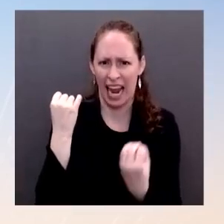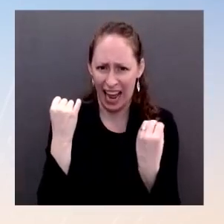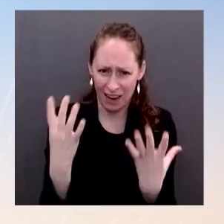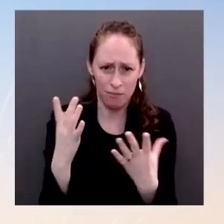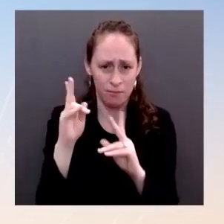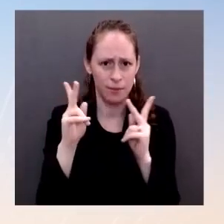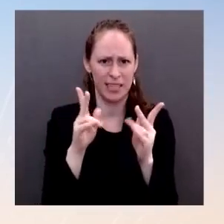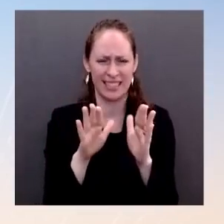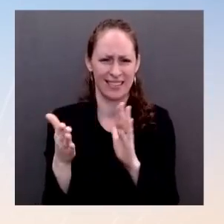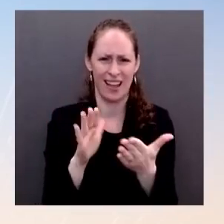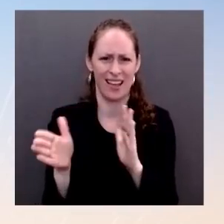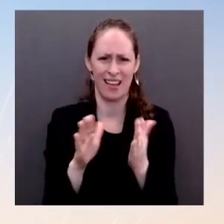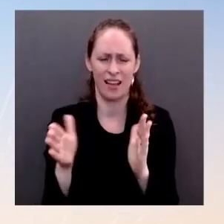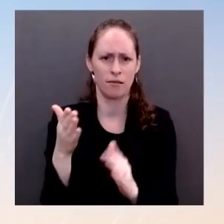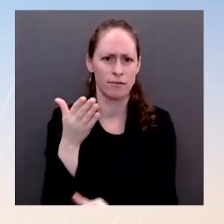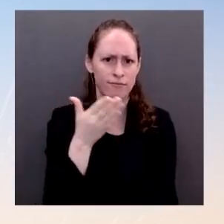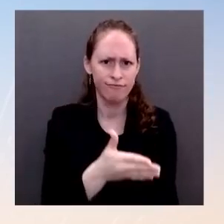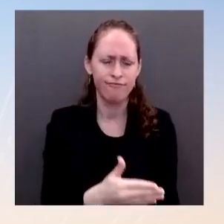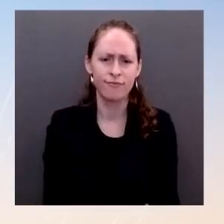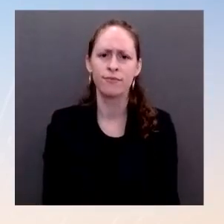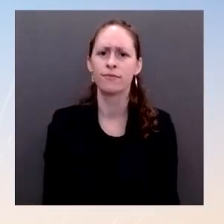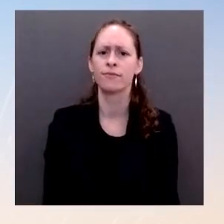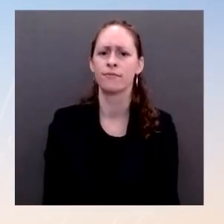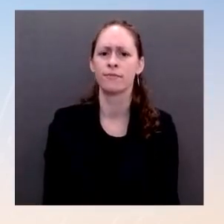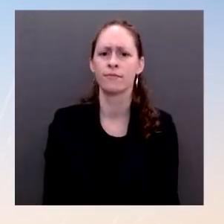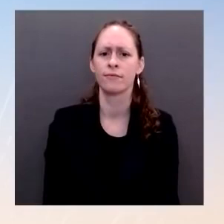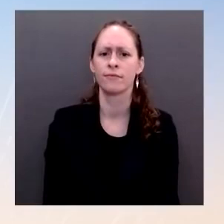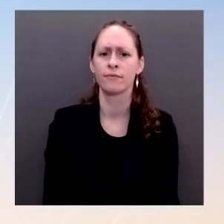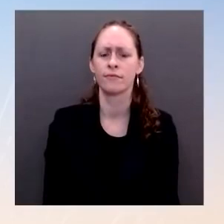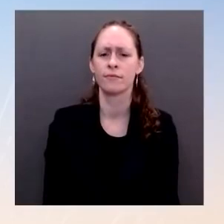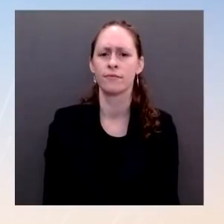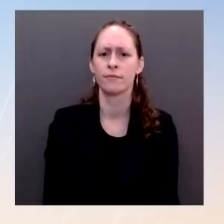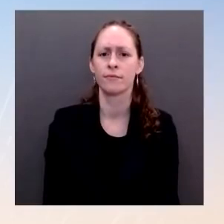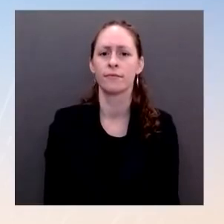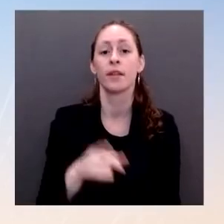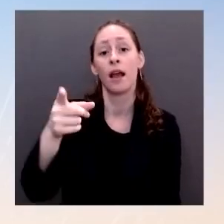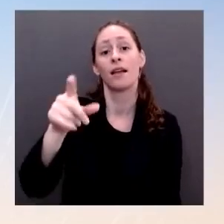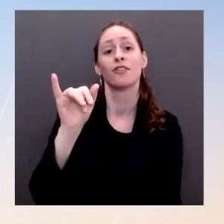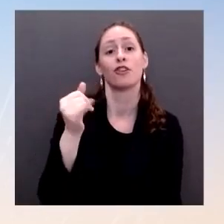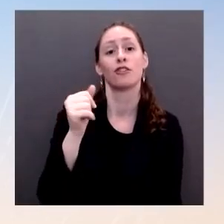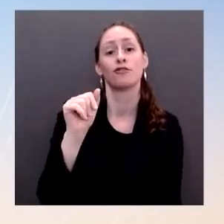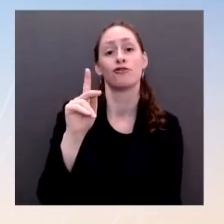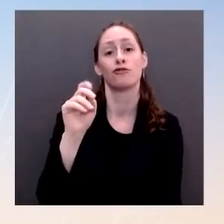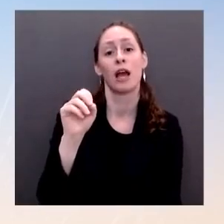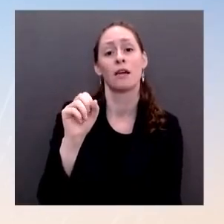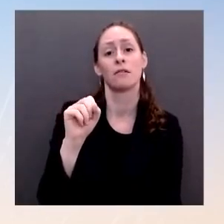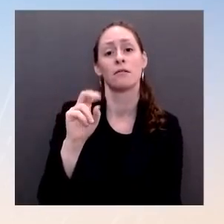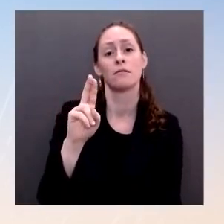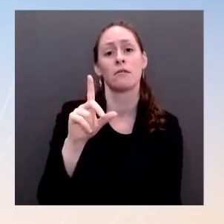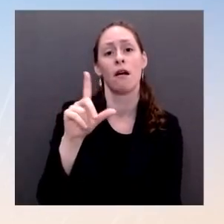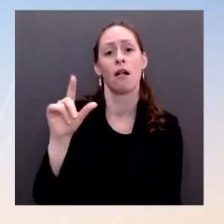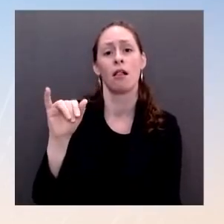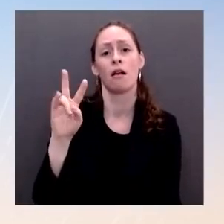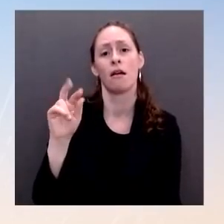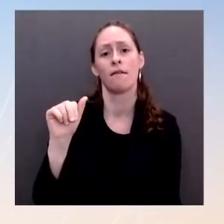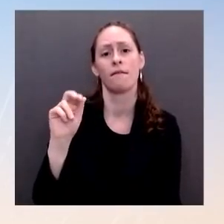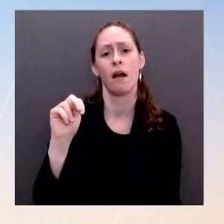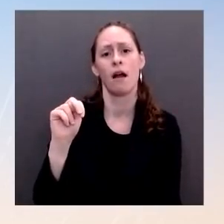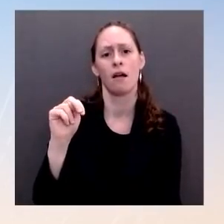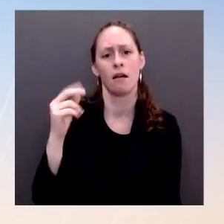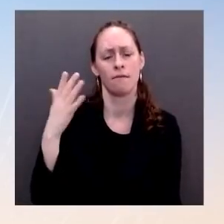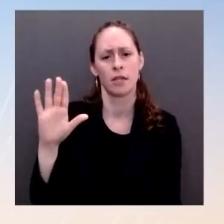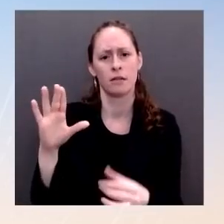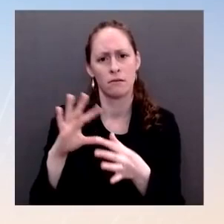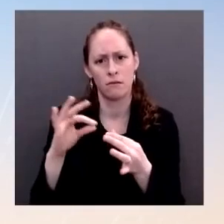Security Advisor Sullivan immediately condemned the recent Houthi strike. What's the administration's immediate reaction to